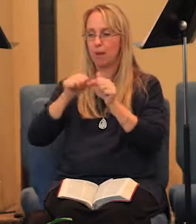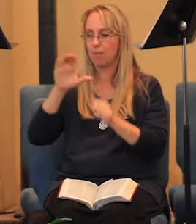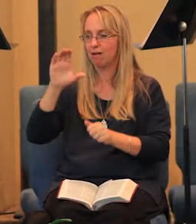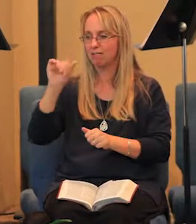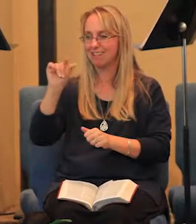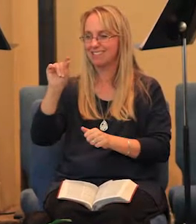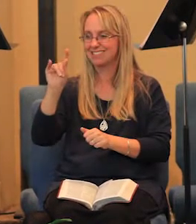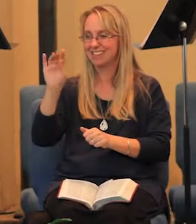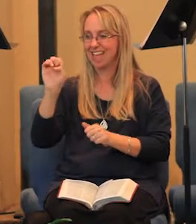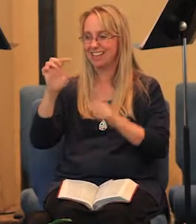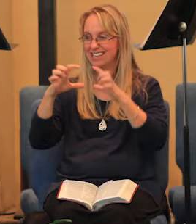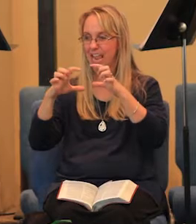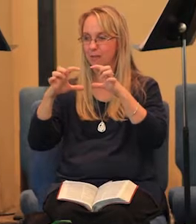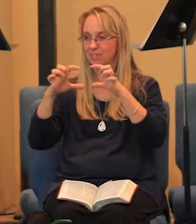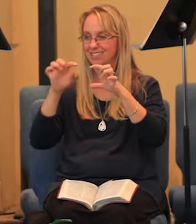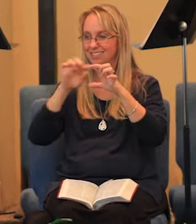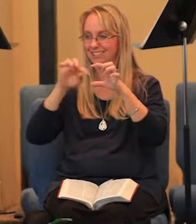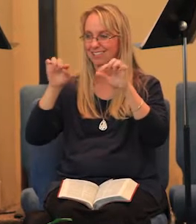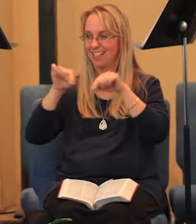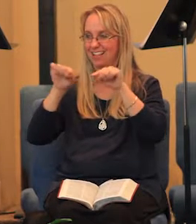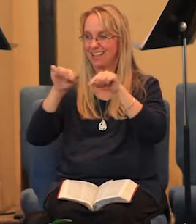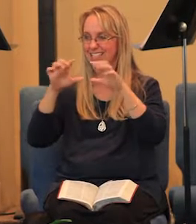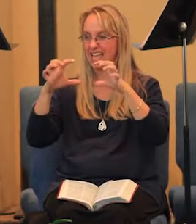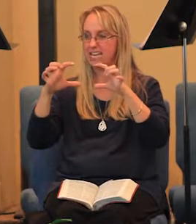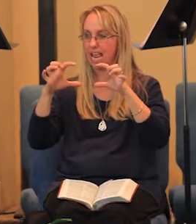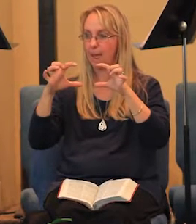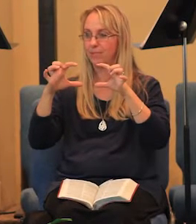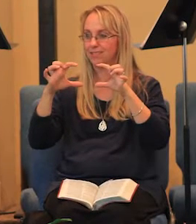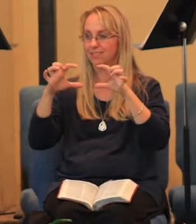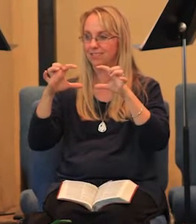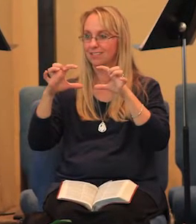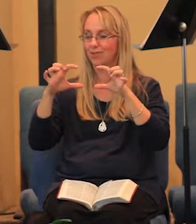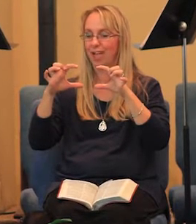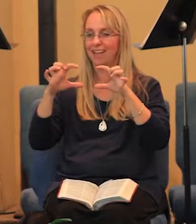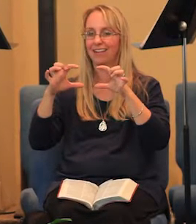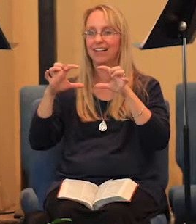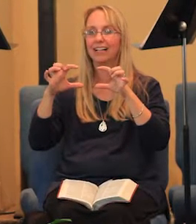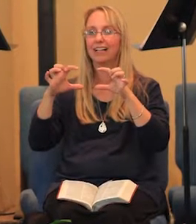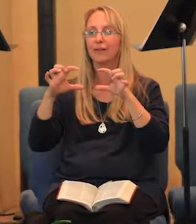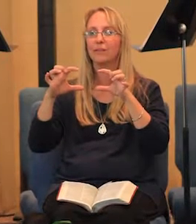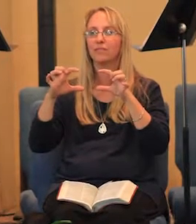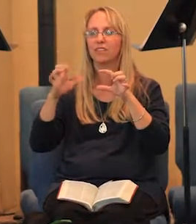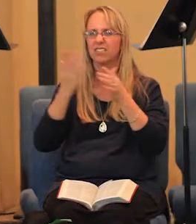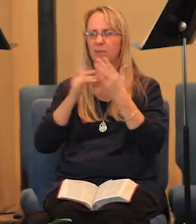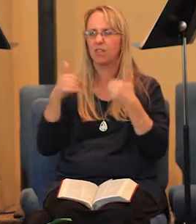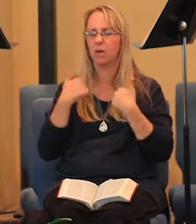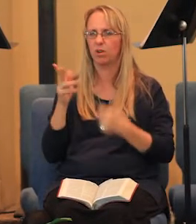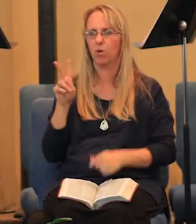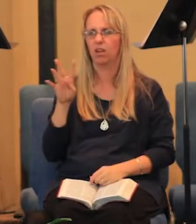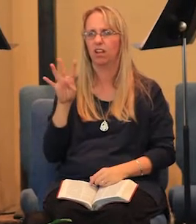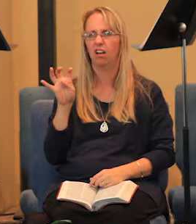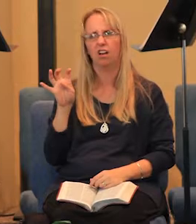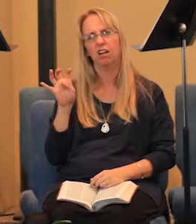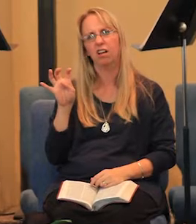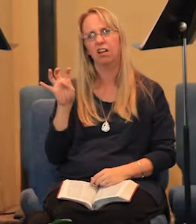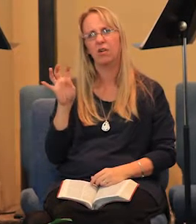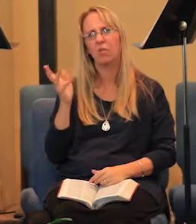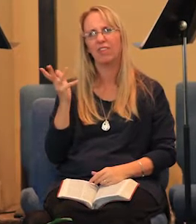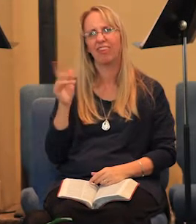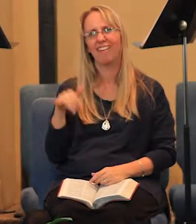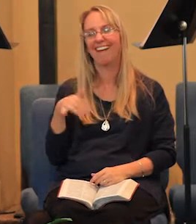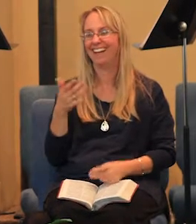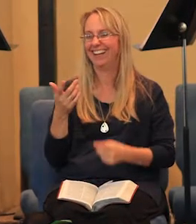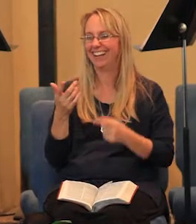cassette tapes? Now, we're all old enough in here to remember cassette tapes. I see some of the young ones going, huh? It was this